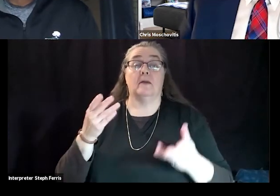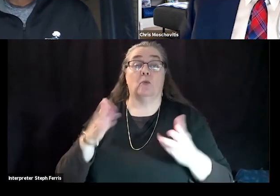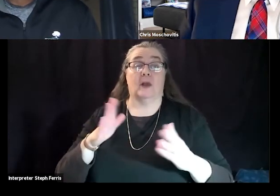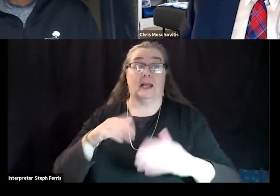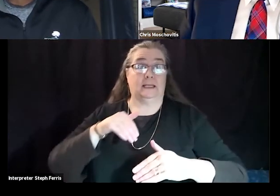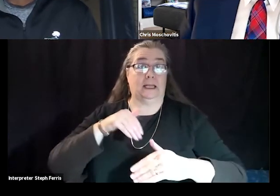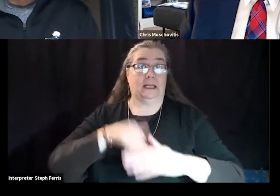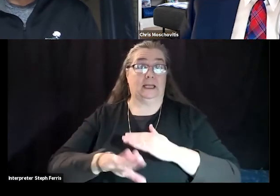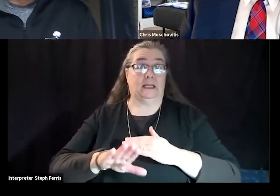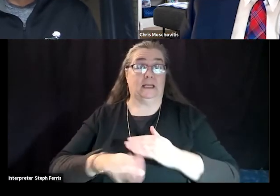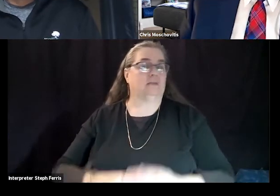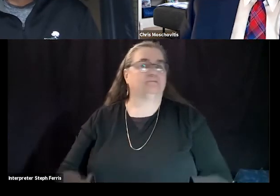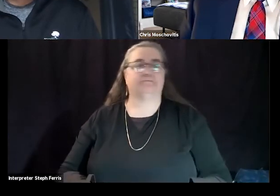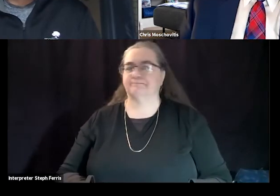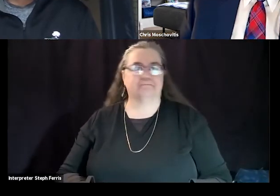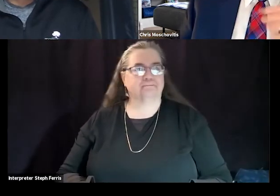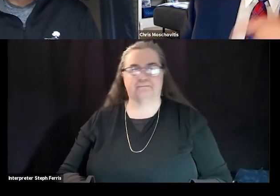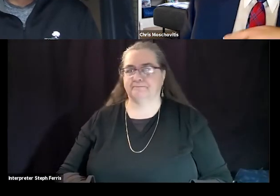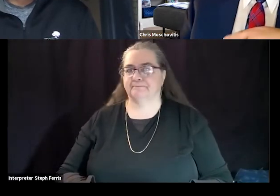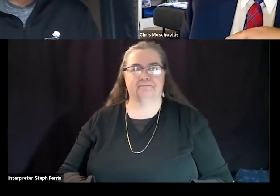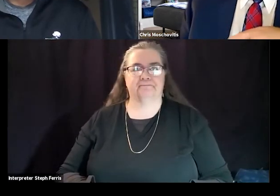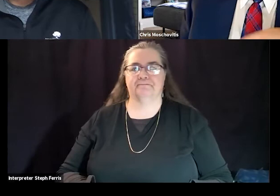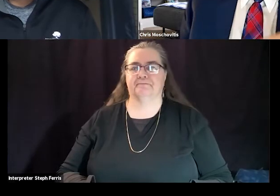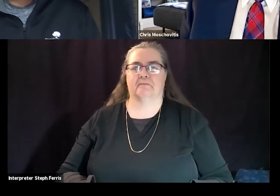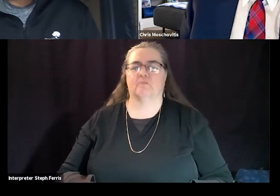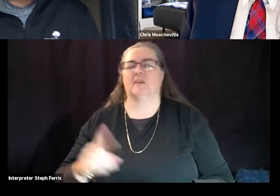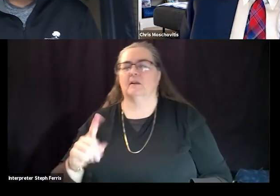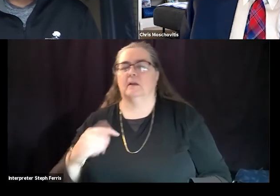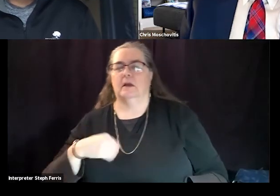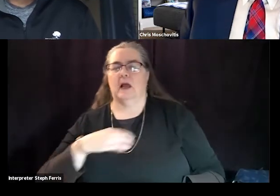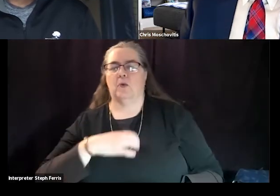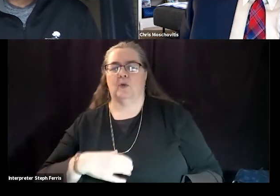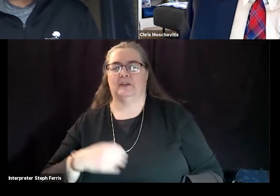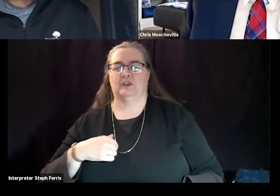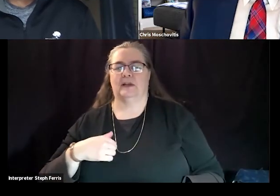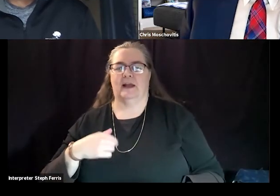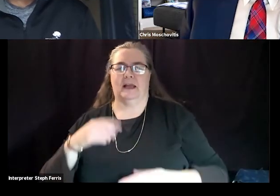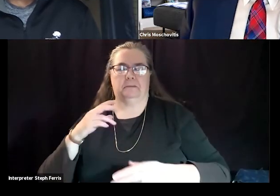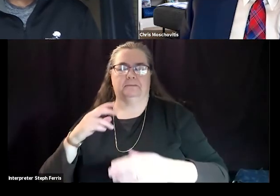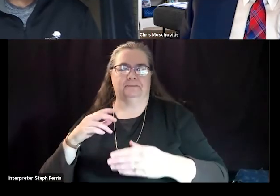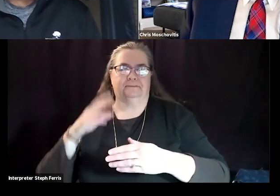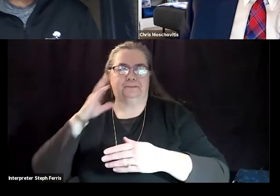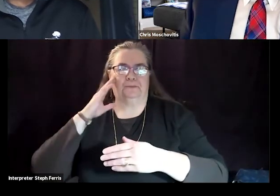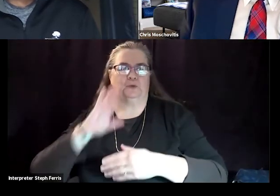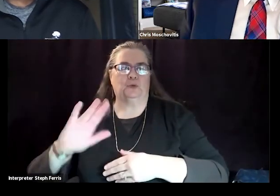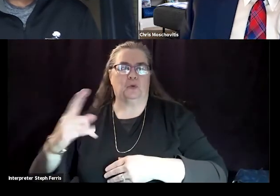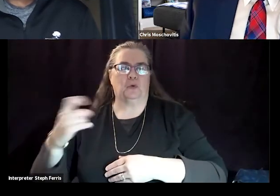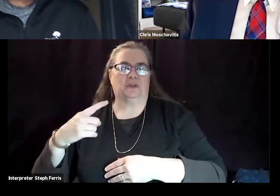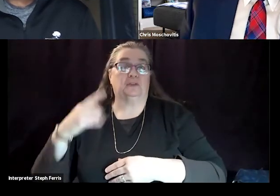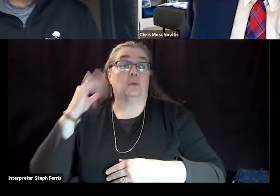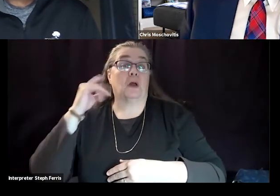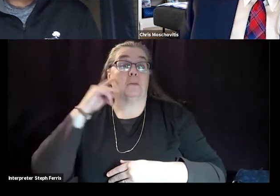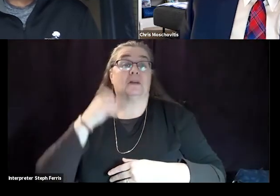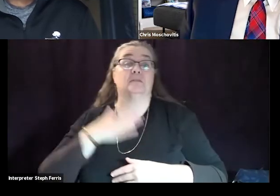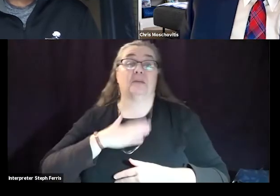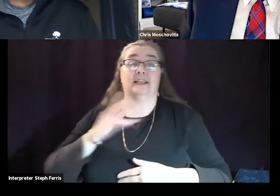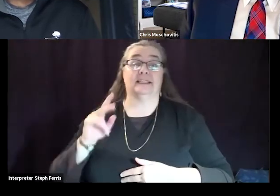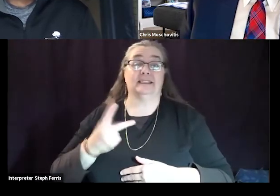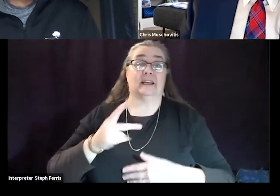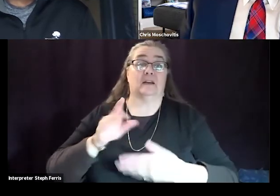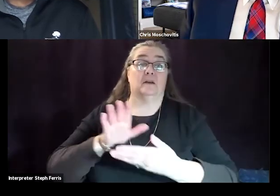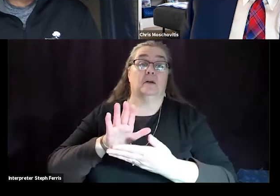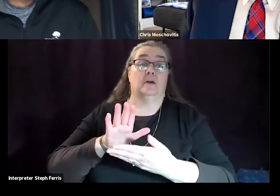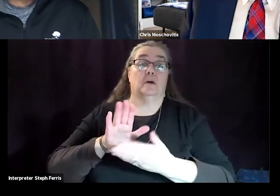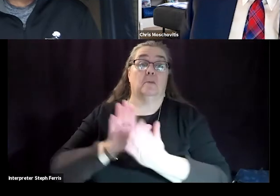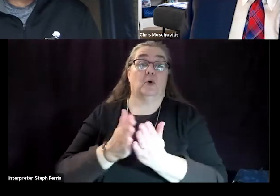question, because there is, in my second book, in the one that's coming out, I actually have a picture of this domain. It was